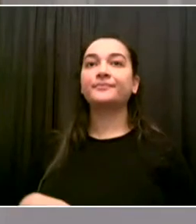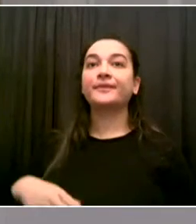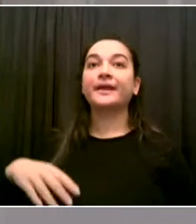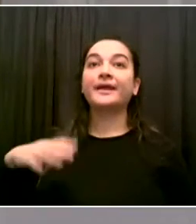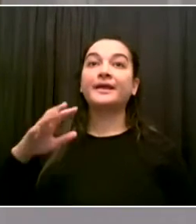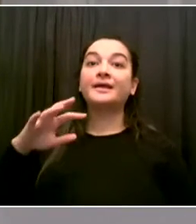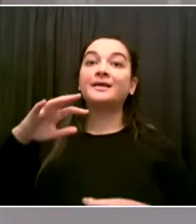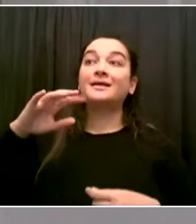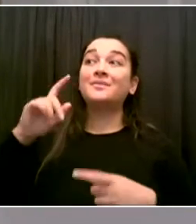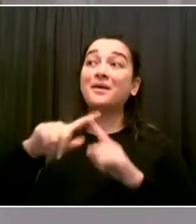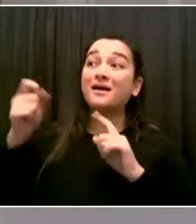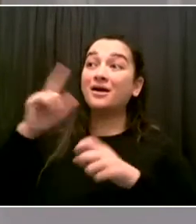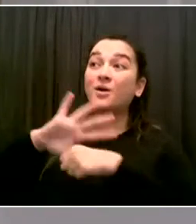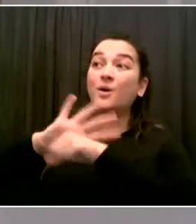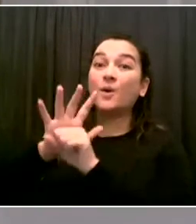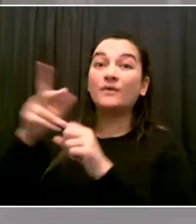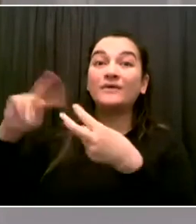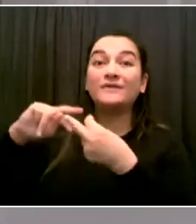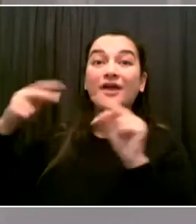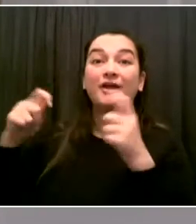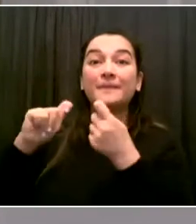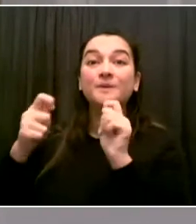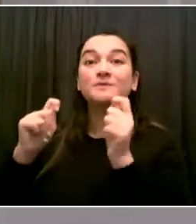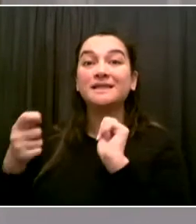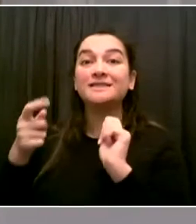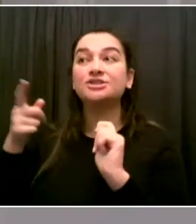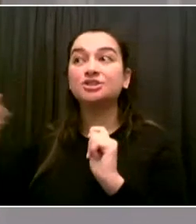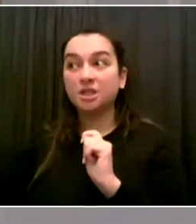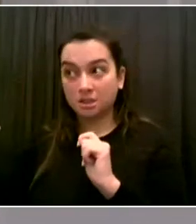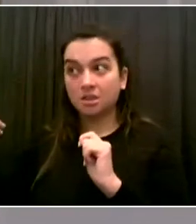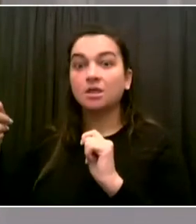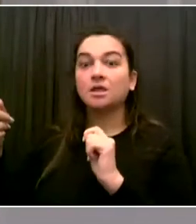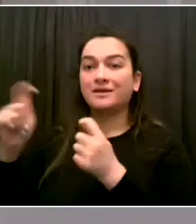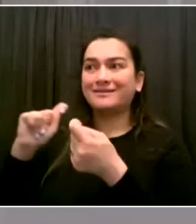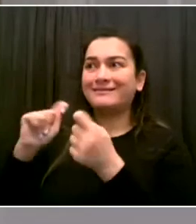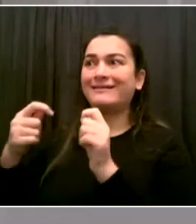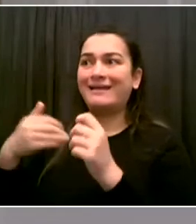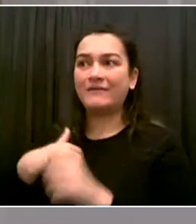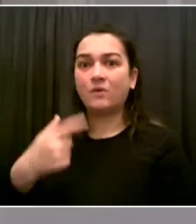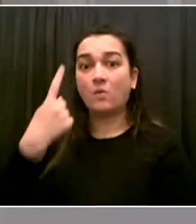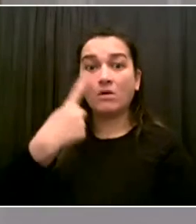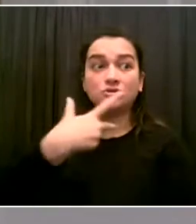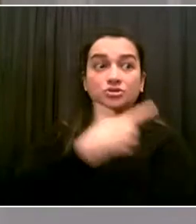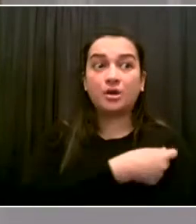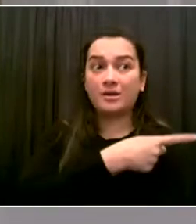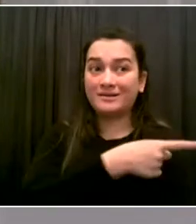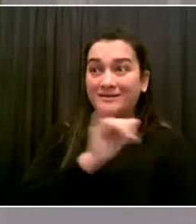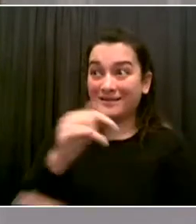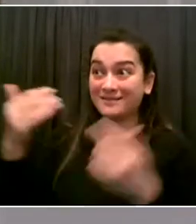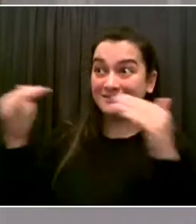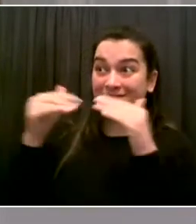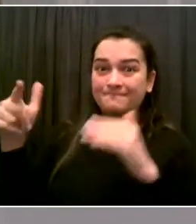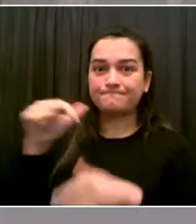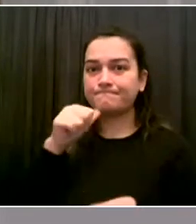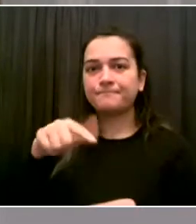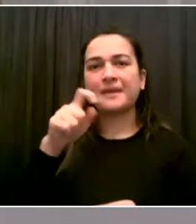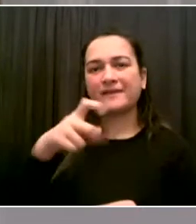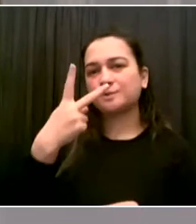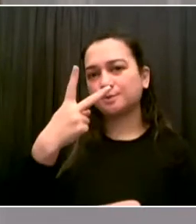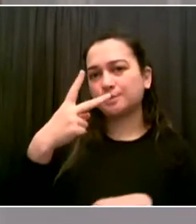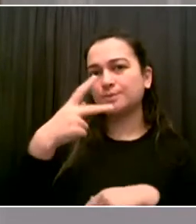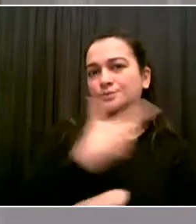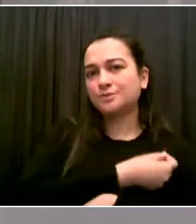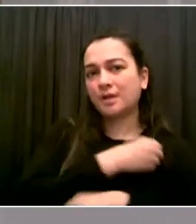And that is the situation that we have in New York City right now, where the vast majority of cases right now are caused by new strains. So it really leads